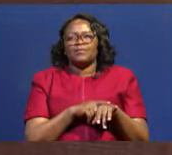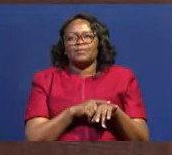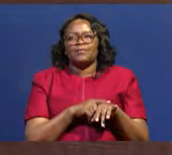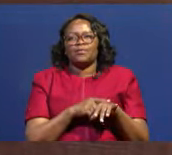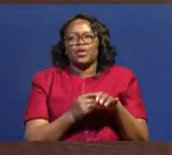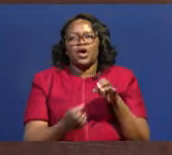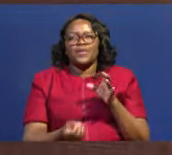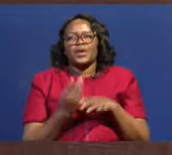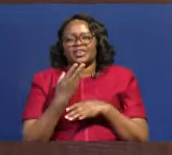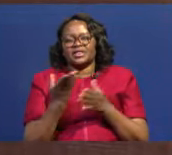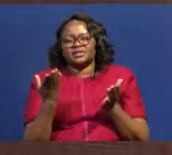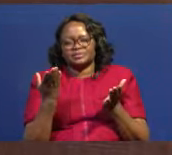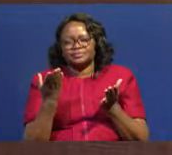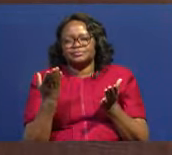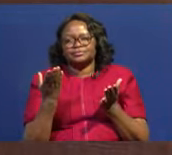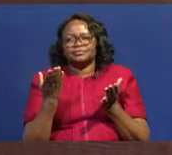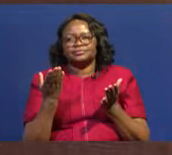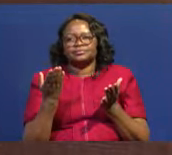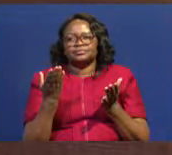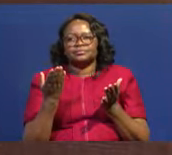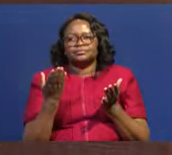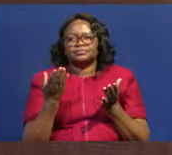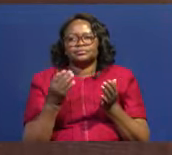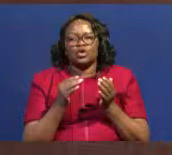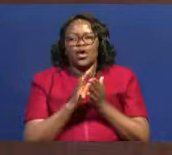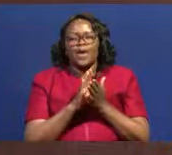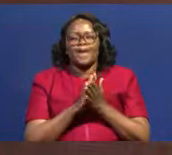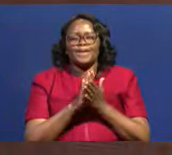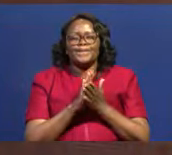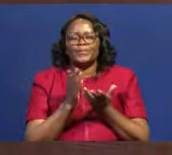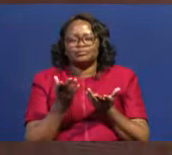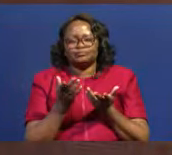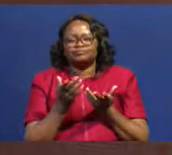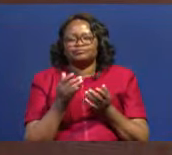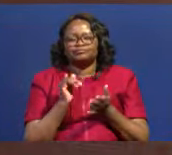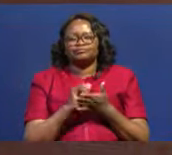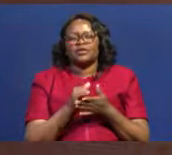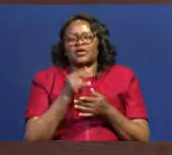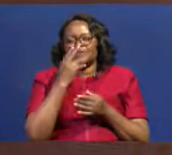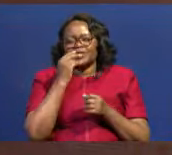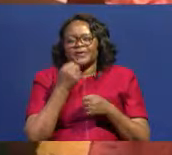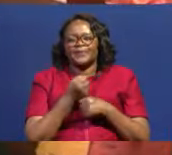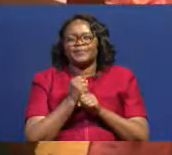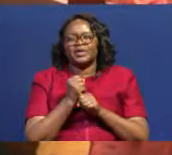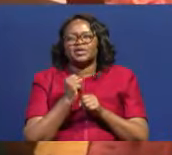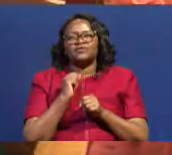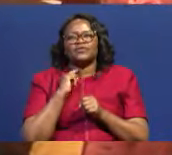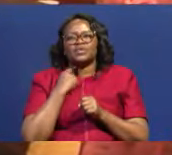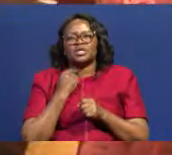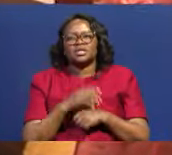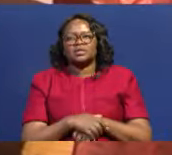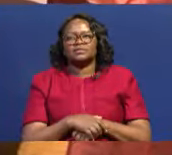these balls called ladus, which are very fun to make and also very delicious.